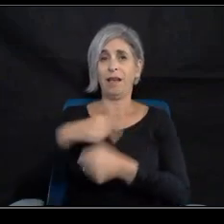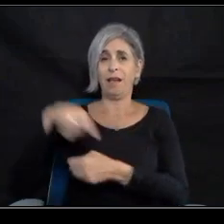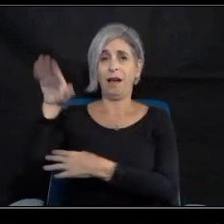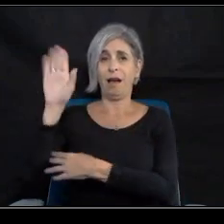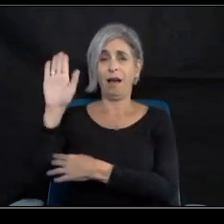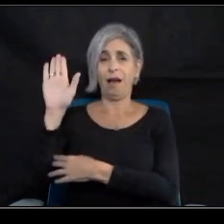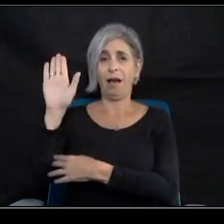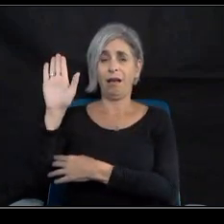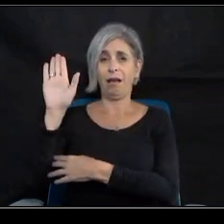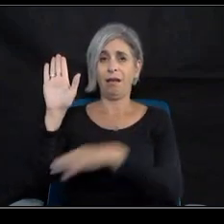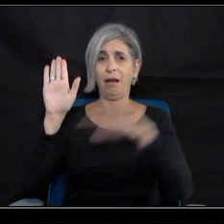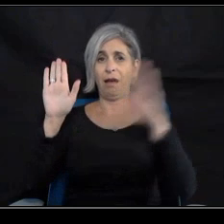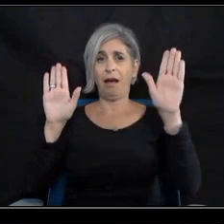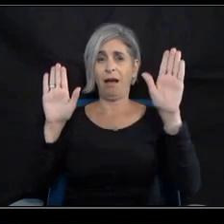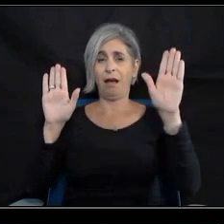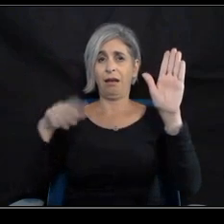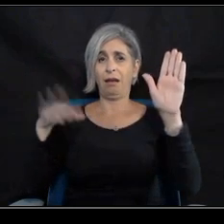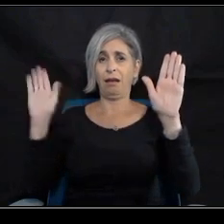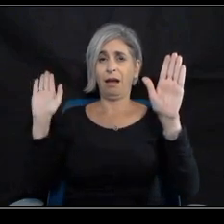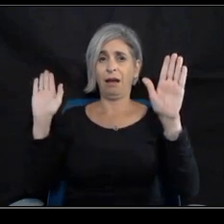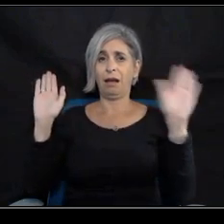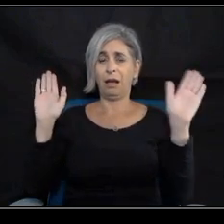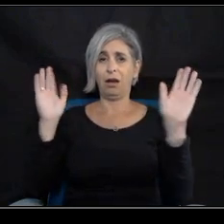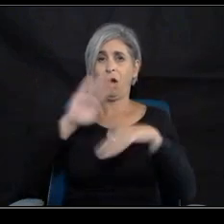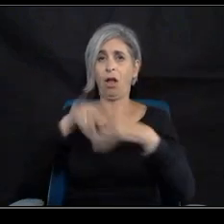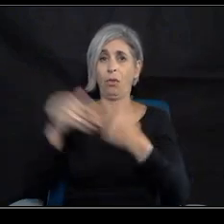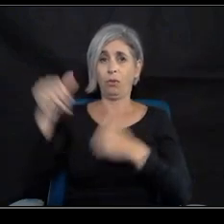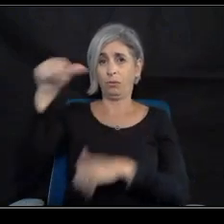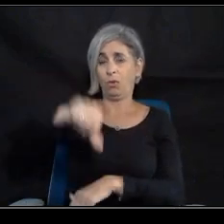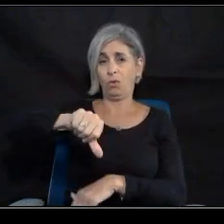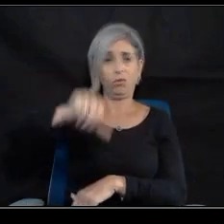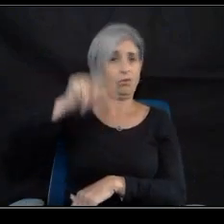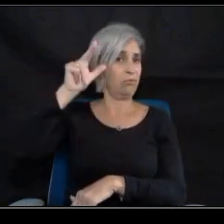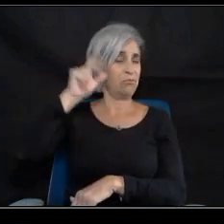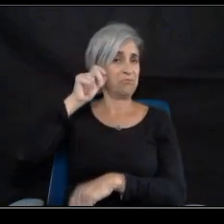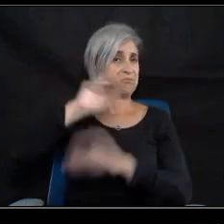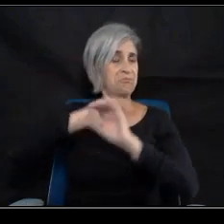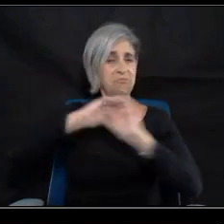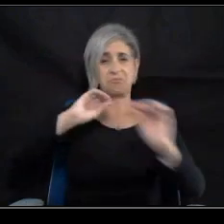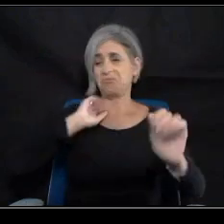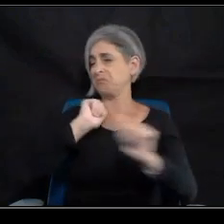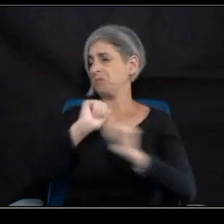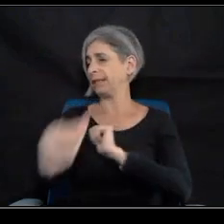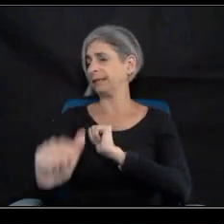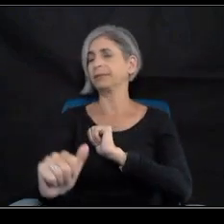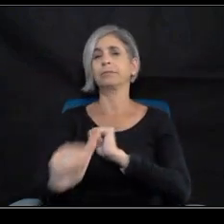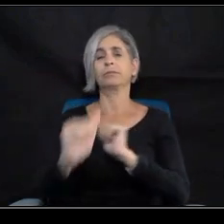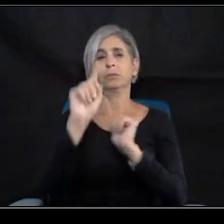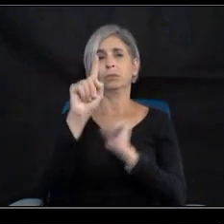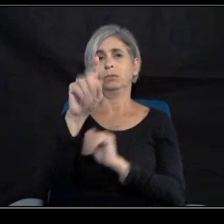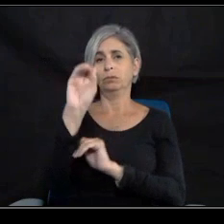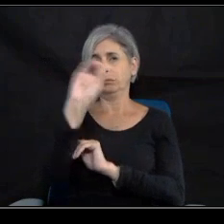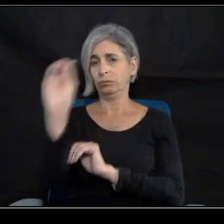aye. Aye. All those opposed? Hearing none, motion passes unanimously.